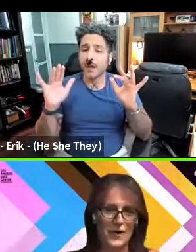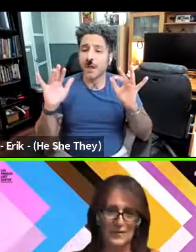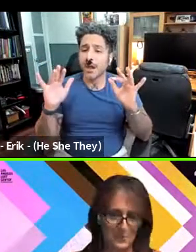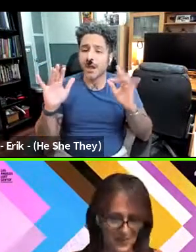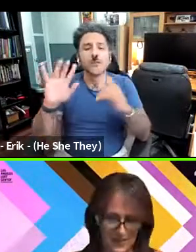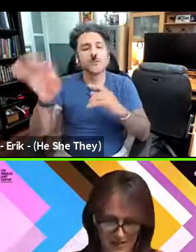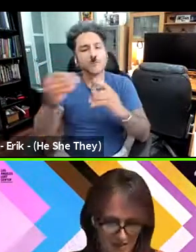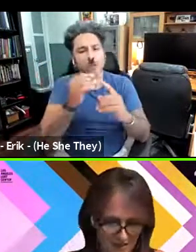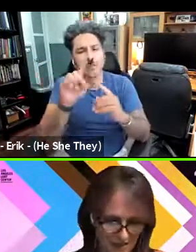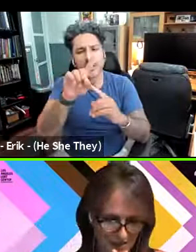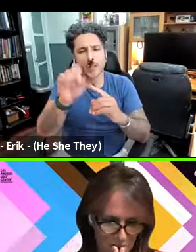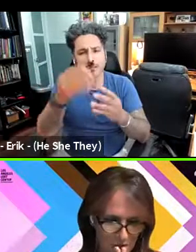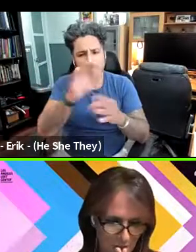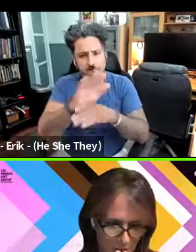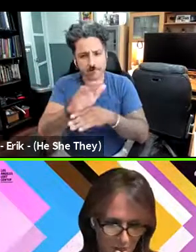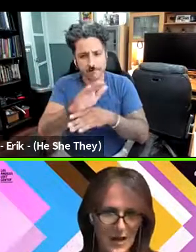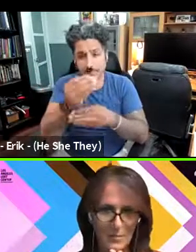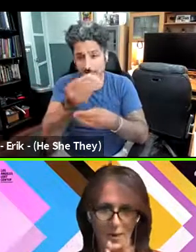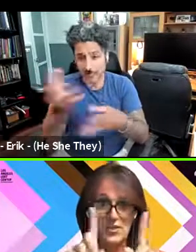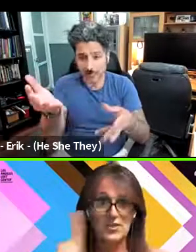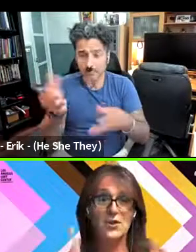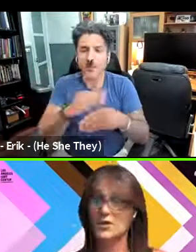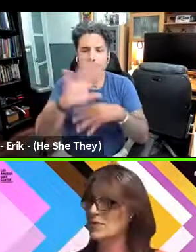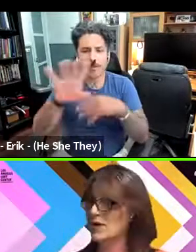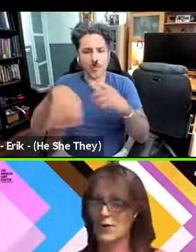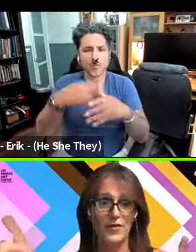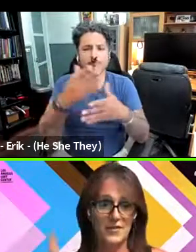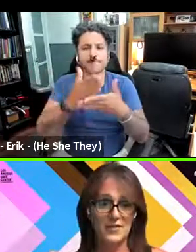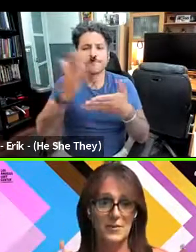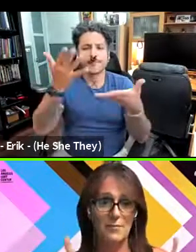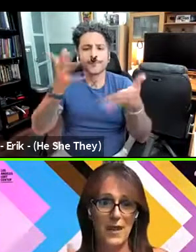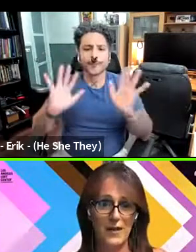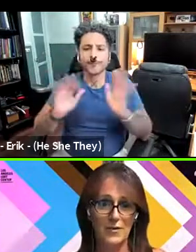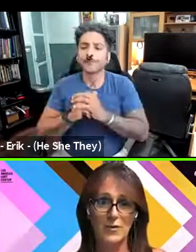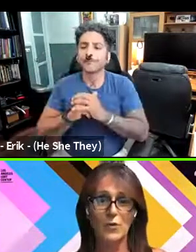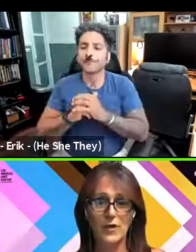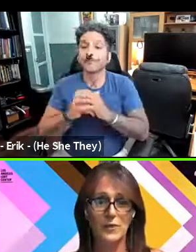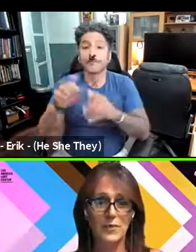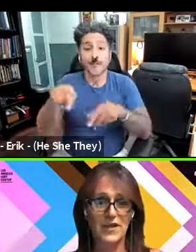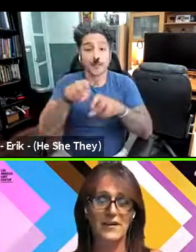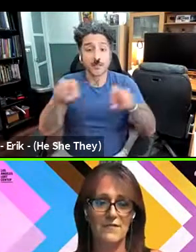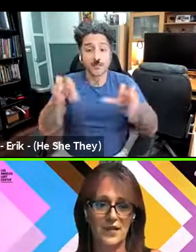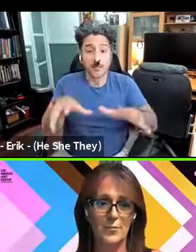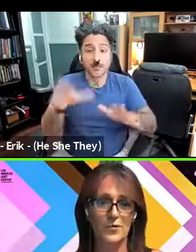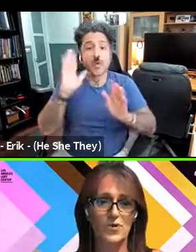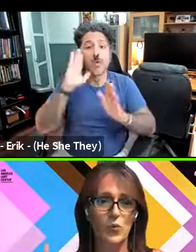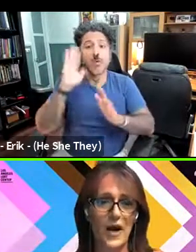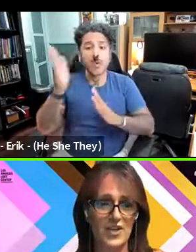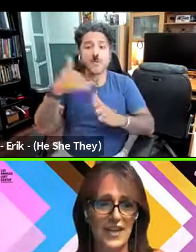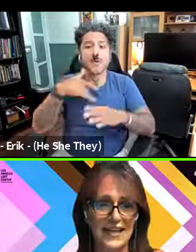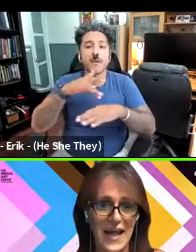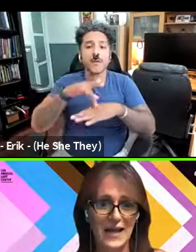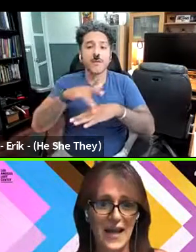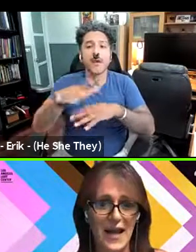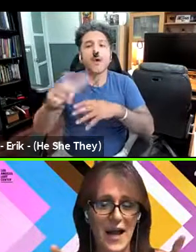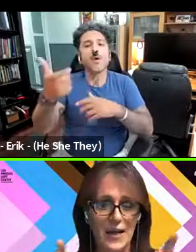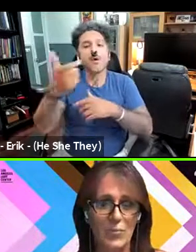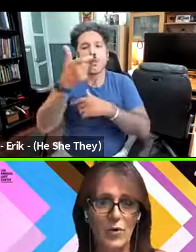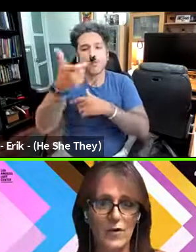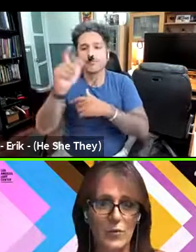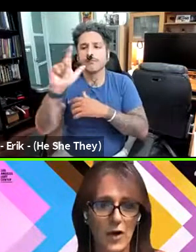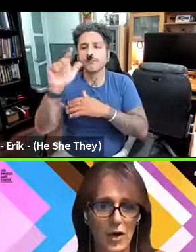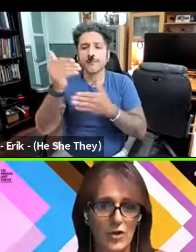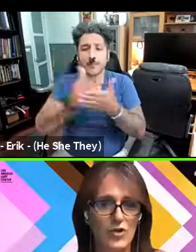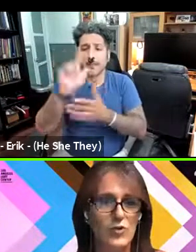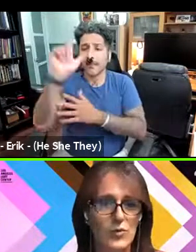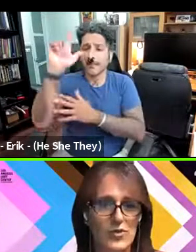Couple of quick little business things, and then we will wrap up. Just so you know, this panel will be available to watch again, and I